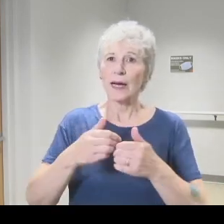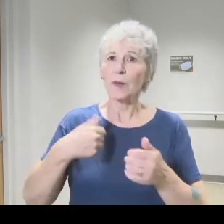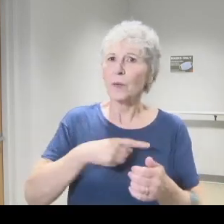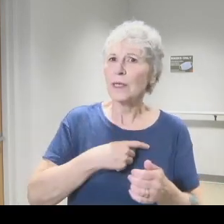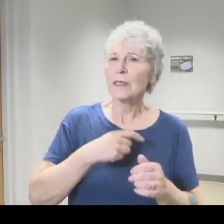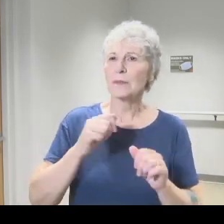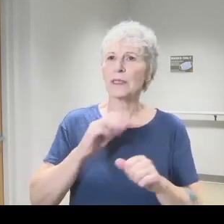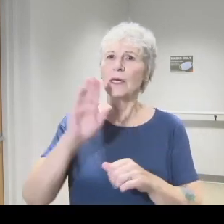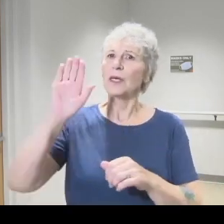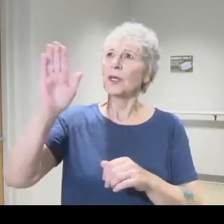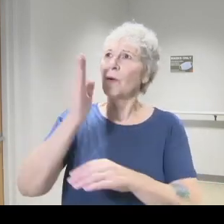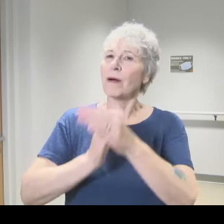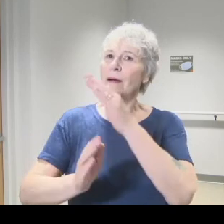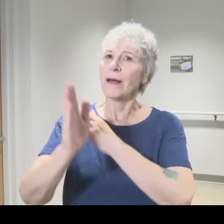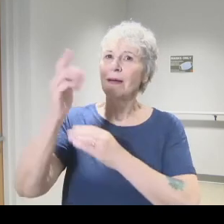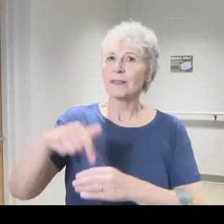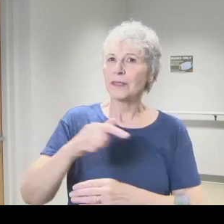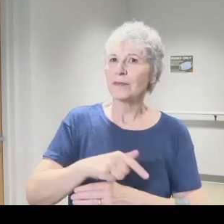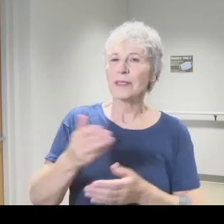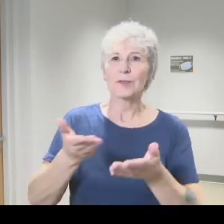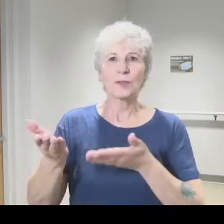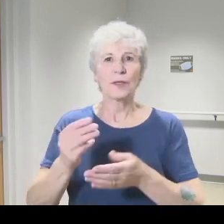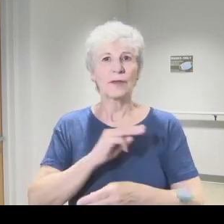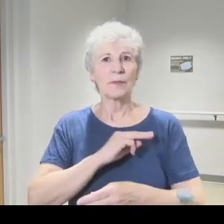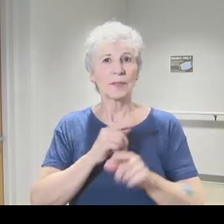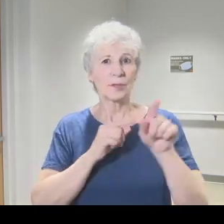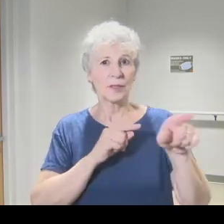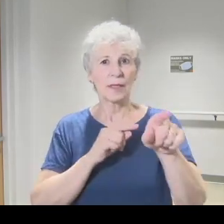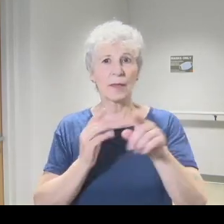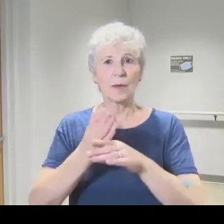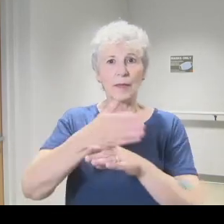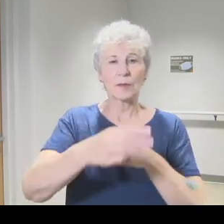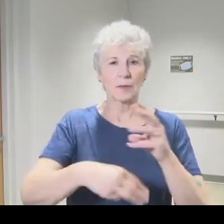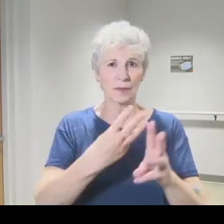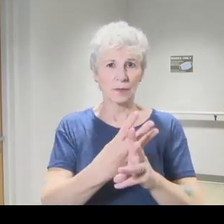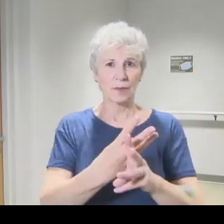we serve and minister to them across the world, Lord.